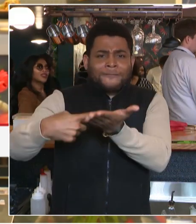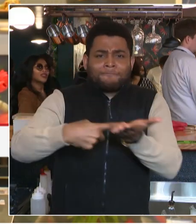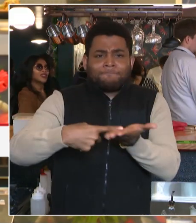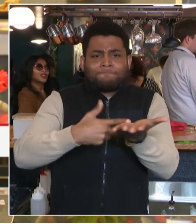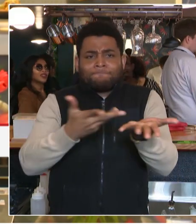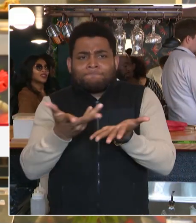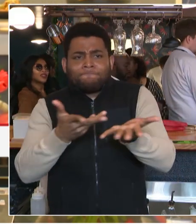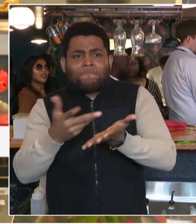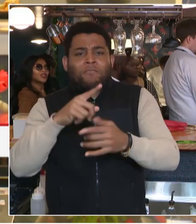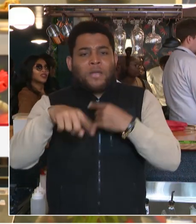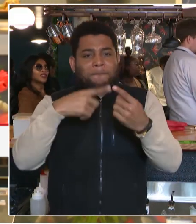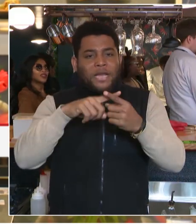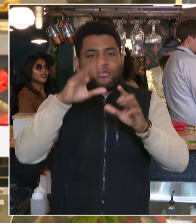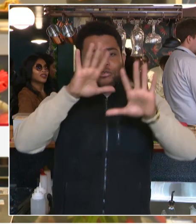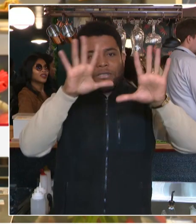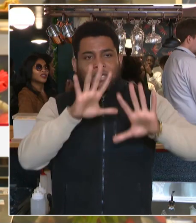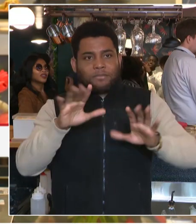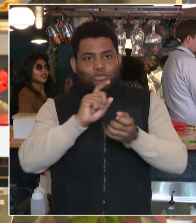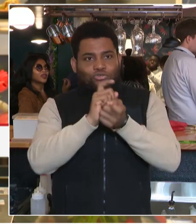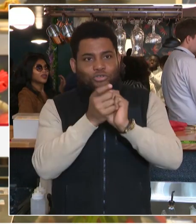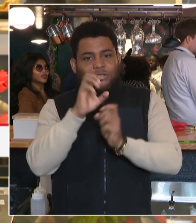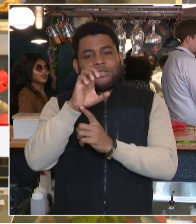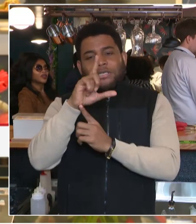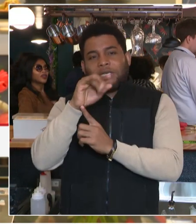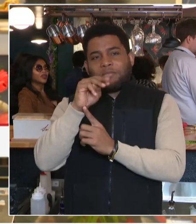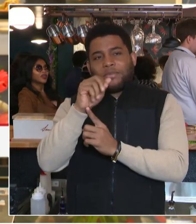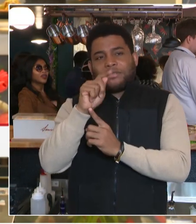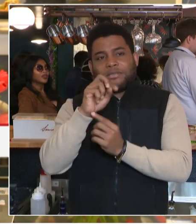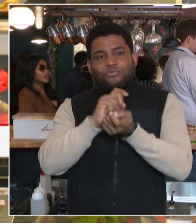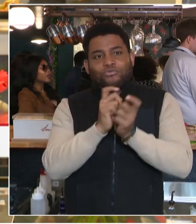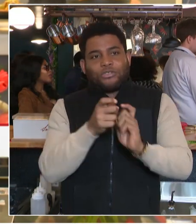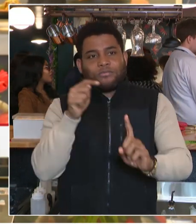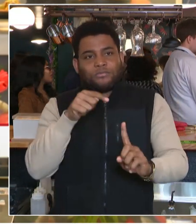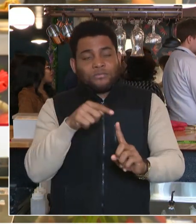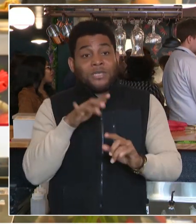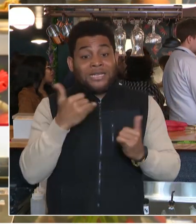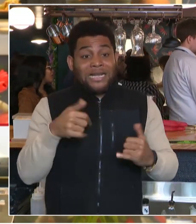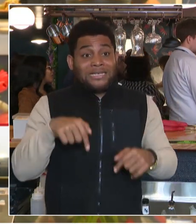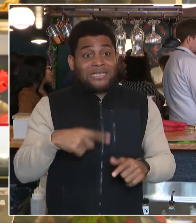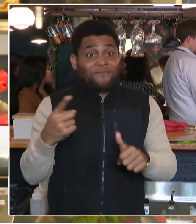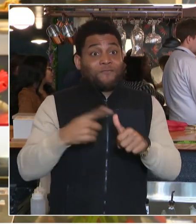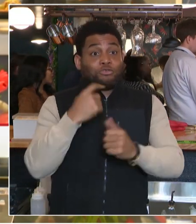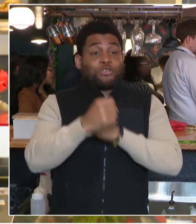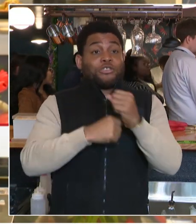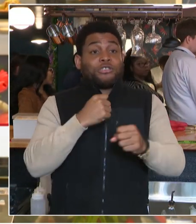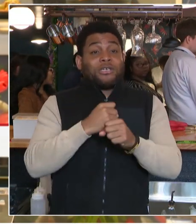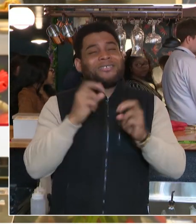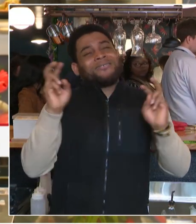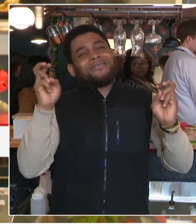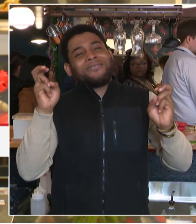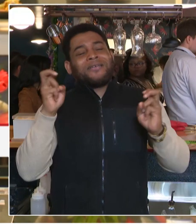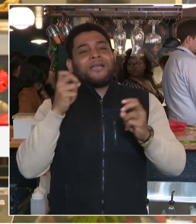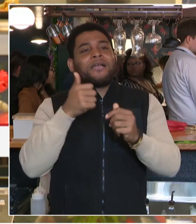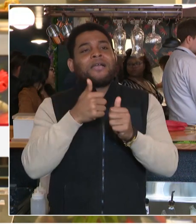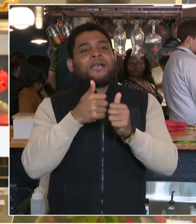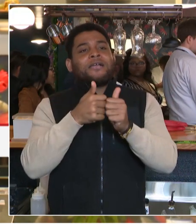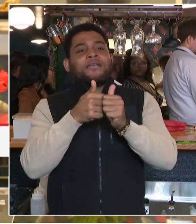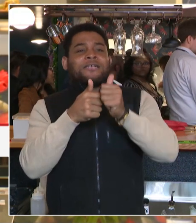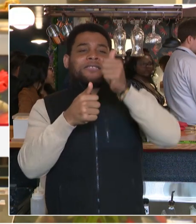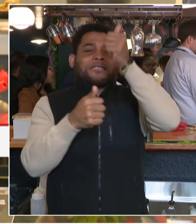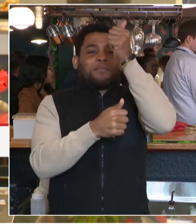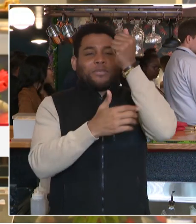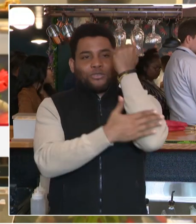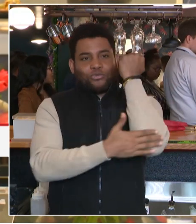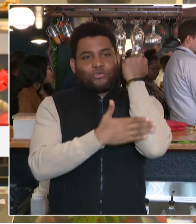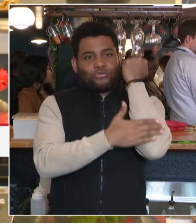first year where what they call subnationals or mayors and other local officials were invited